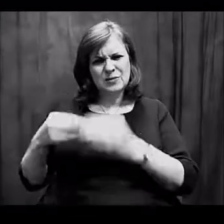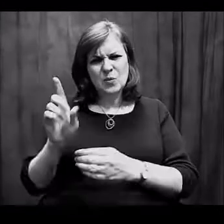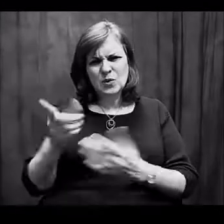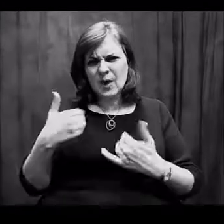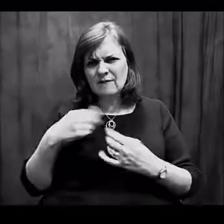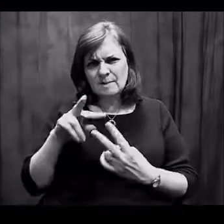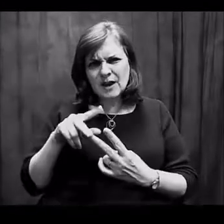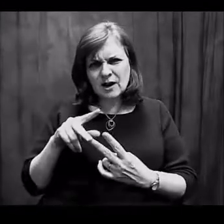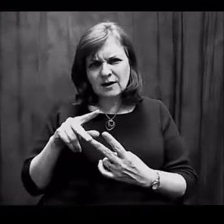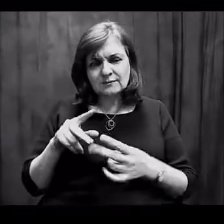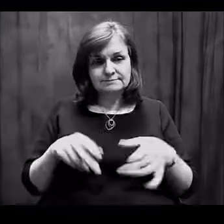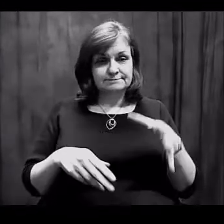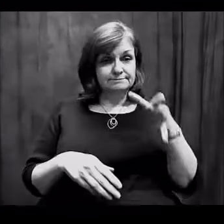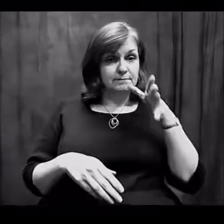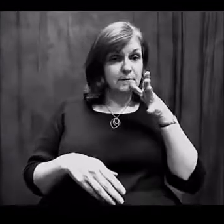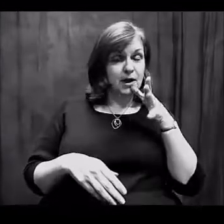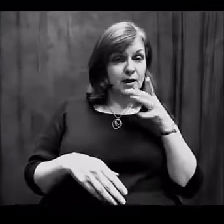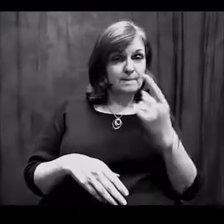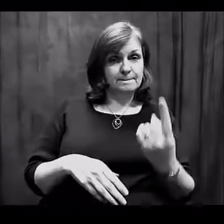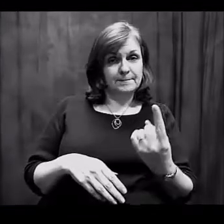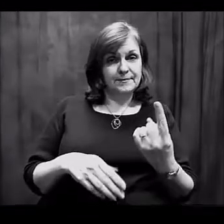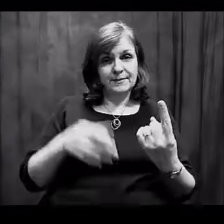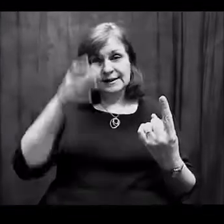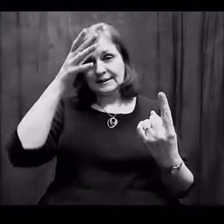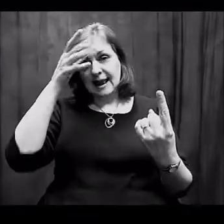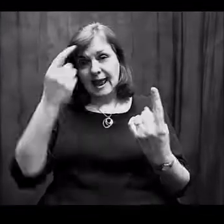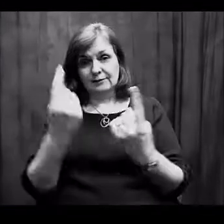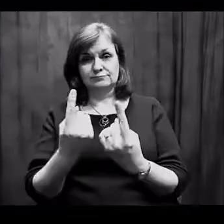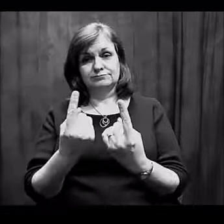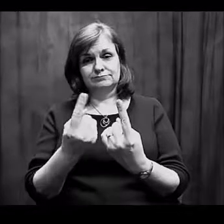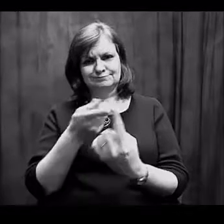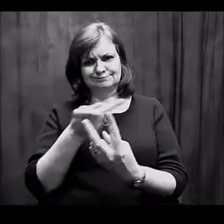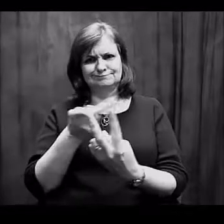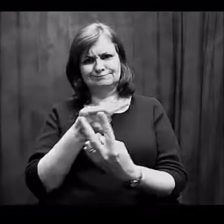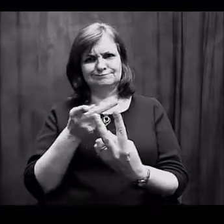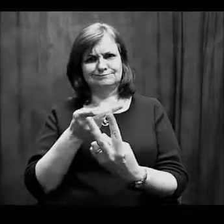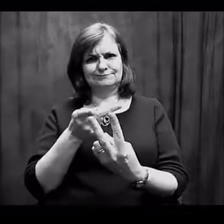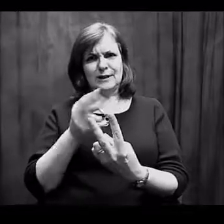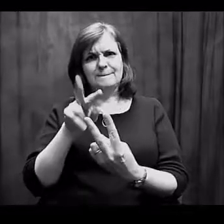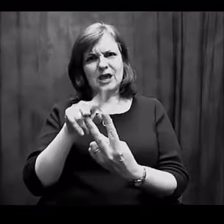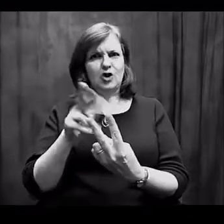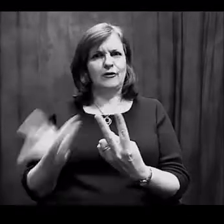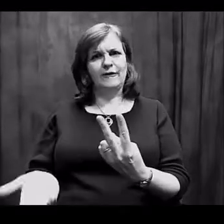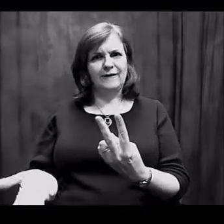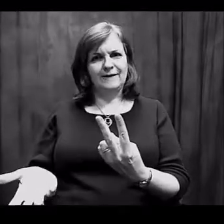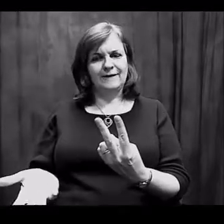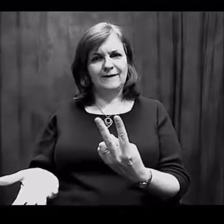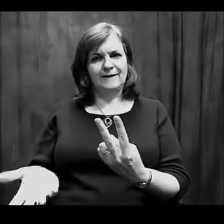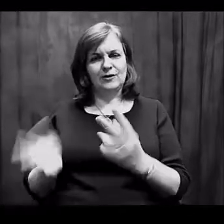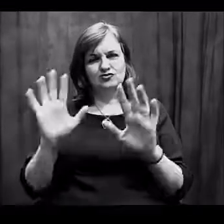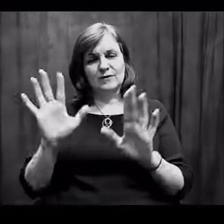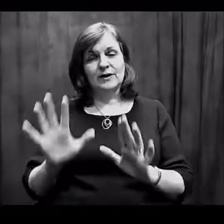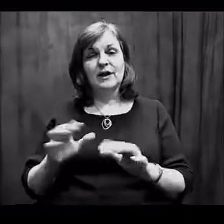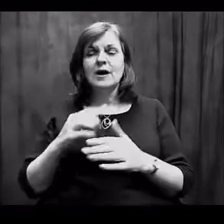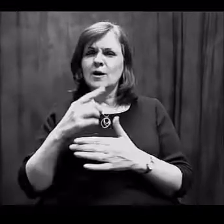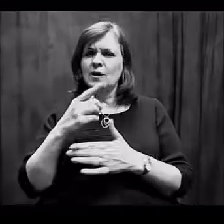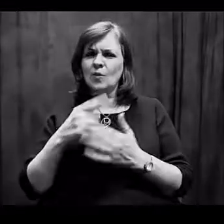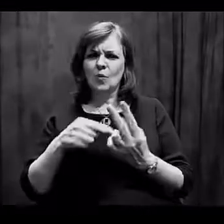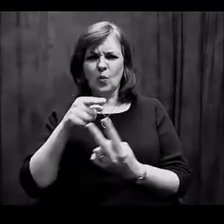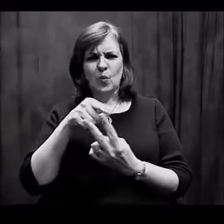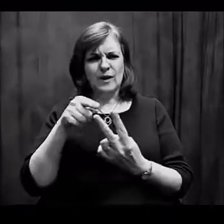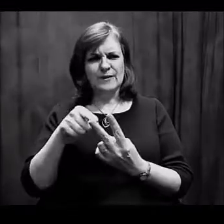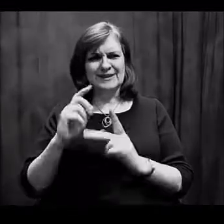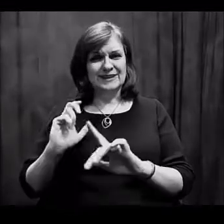have a pair? Right. You've got mom and you've got dad. Terrific. You have a